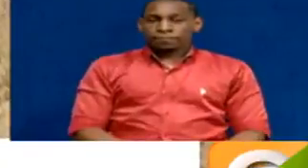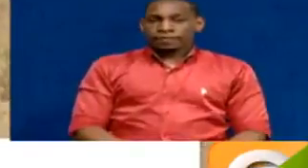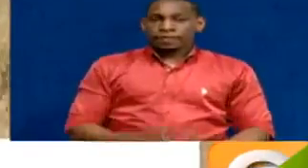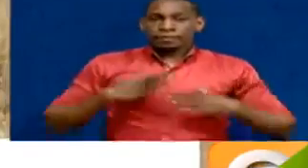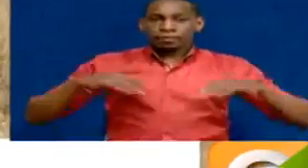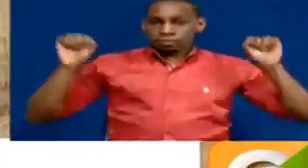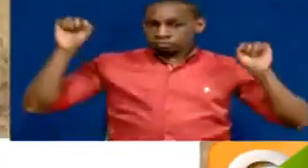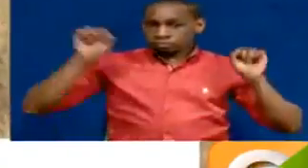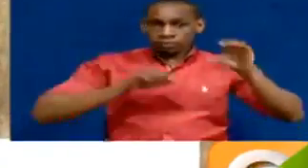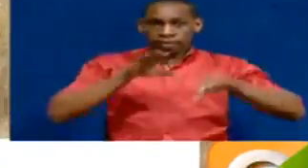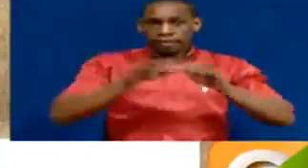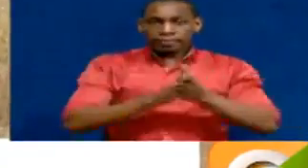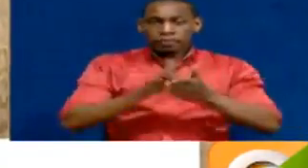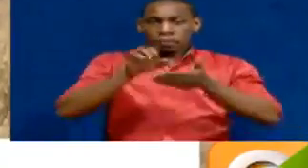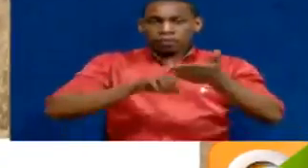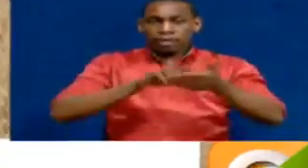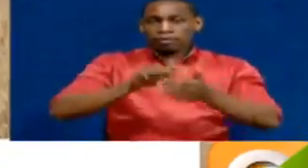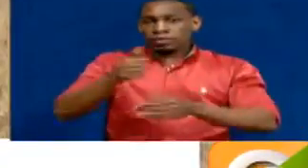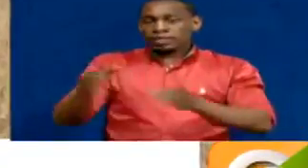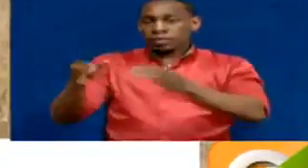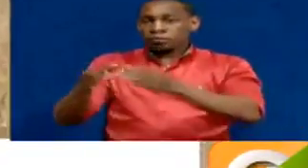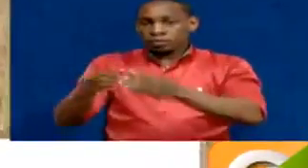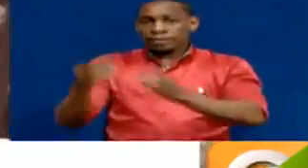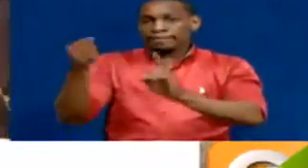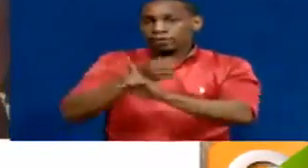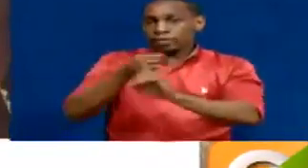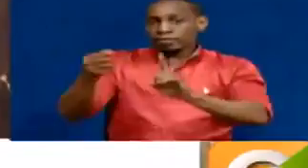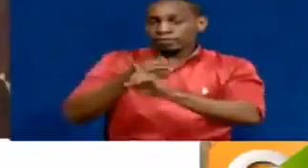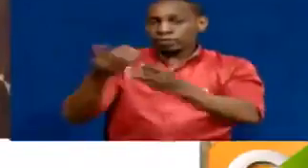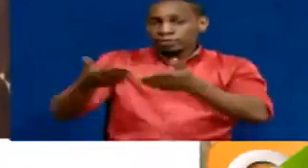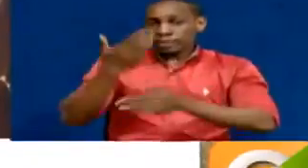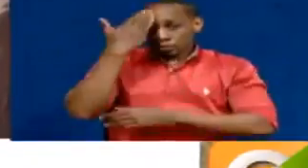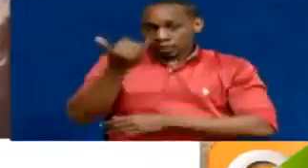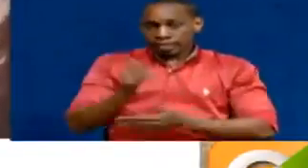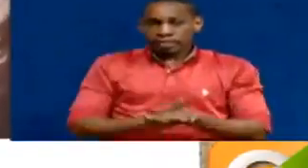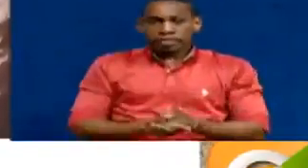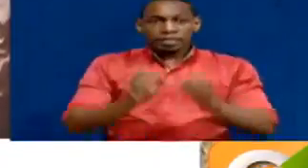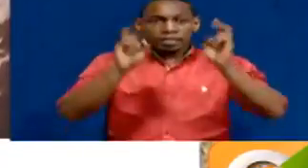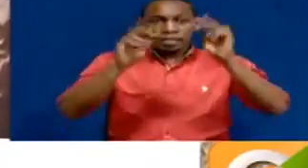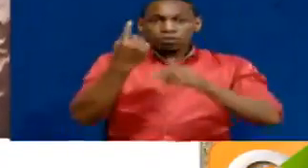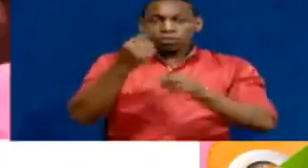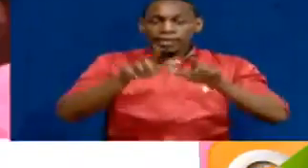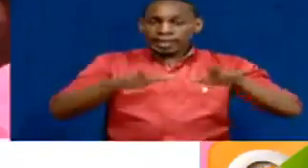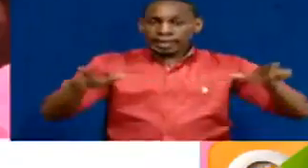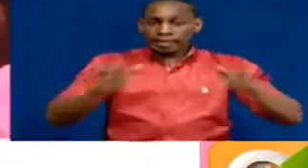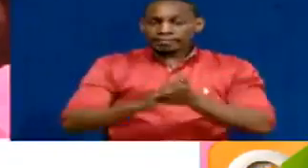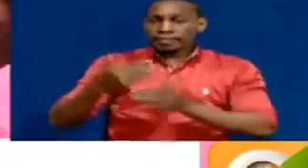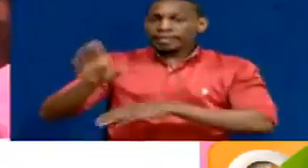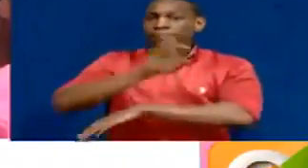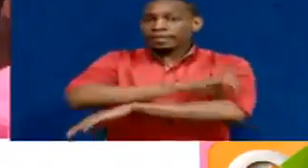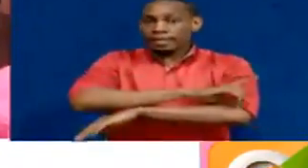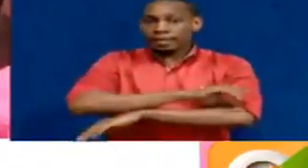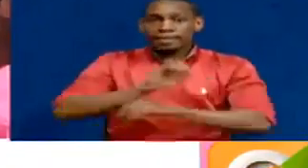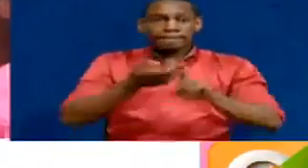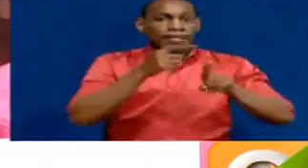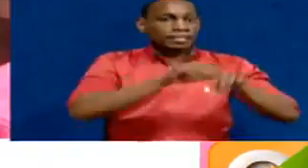Those herding cattle here accuse the other community of causing mayhem, all because of one thing, land. Kila siku,